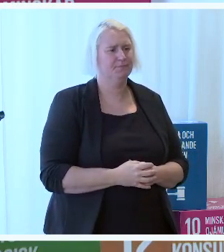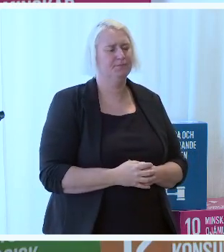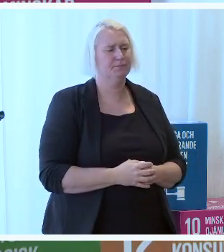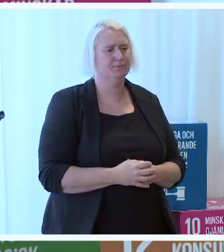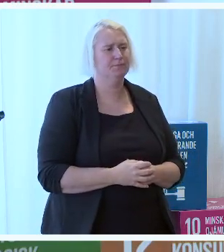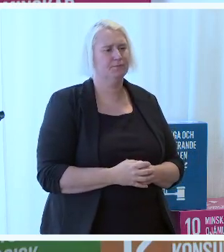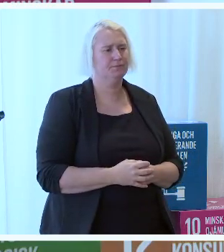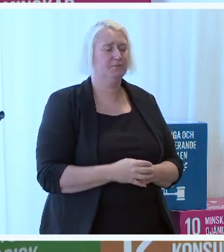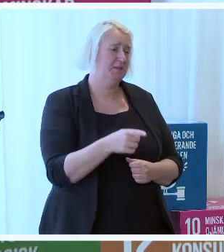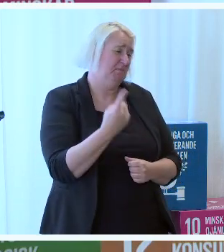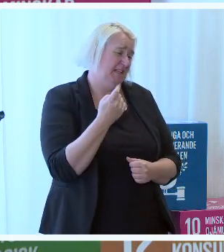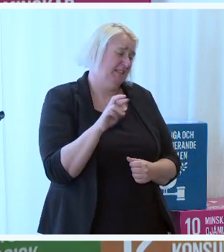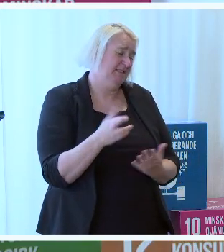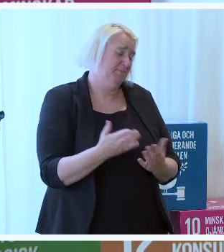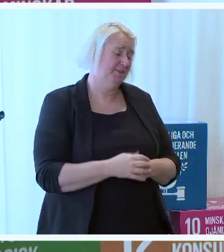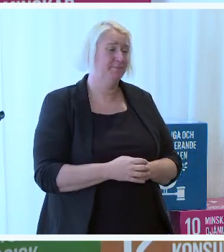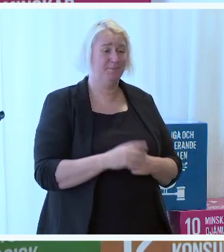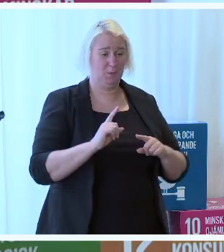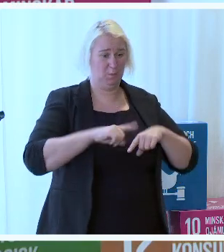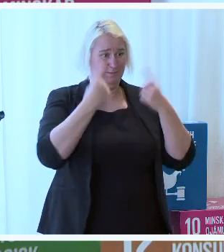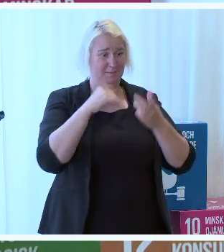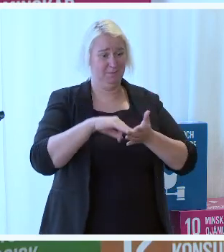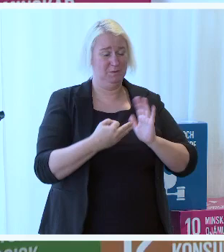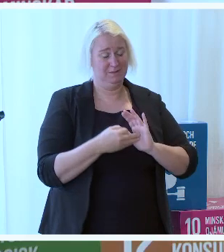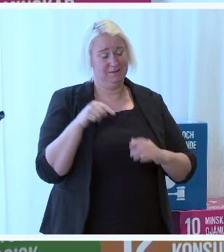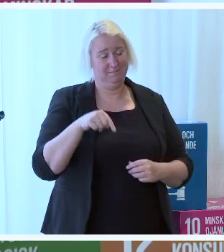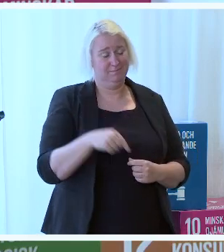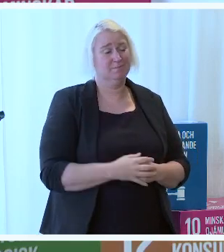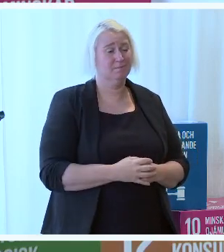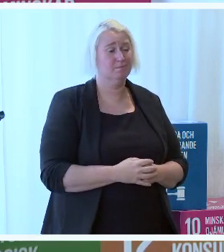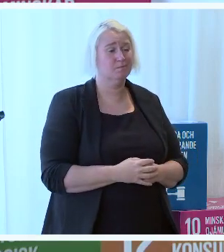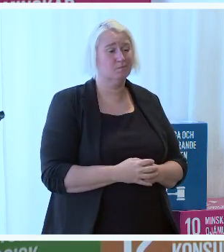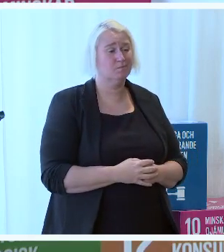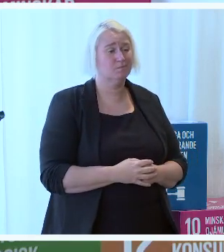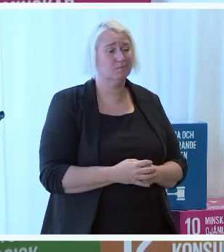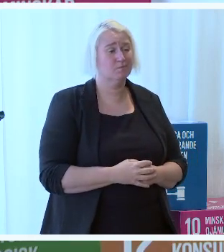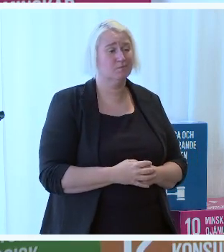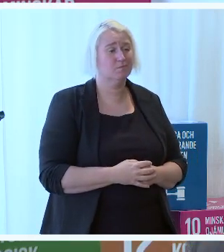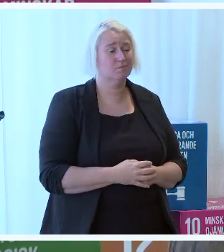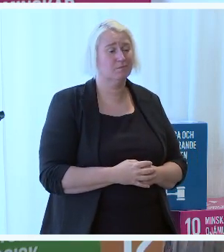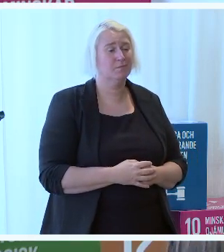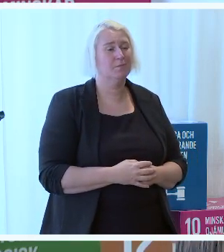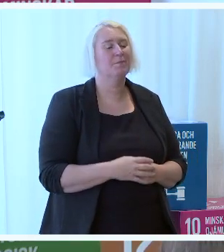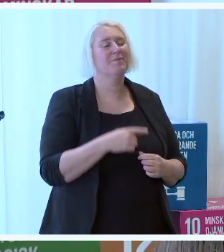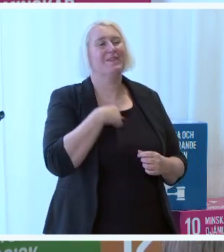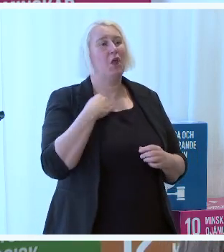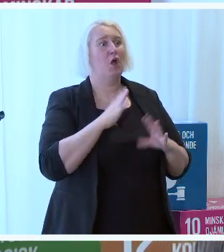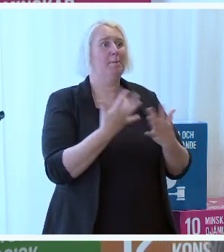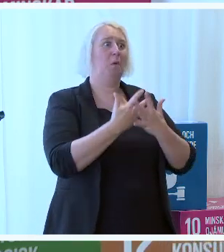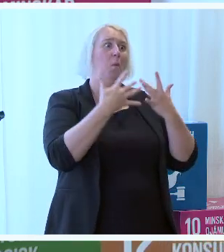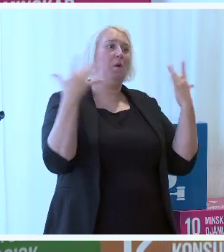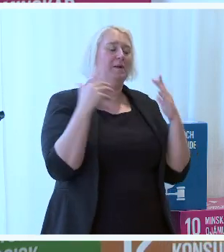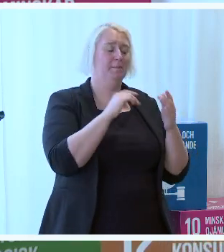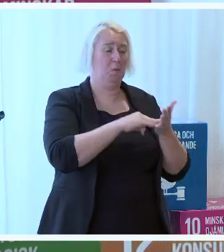And the development projects implemented by Islamic Relief are not so many. However, what they do for us